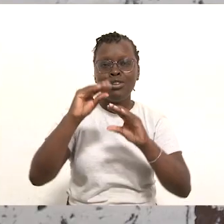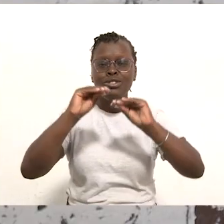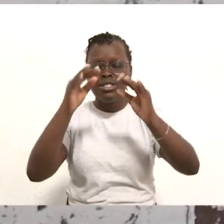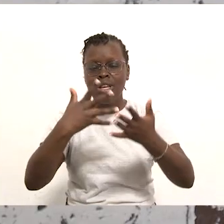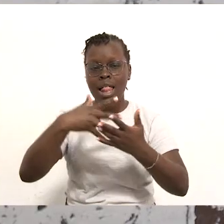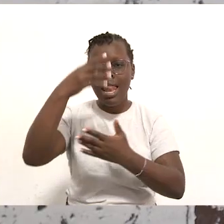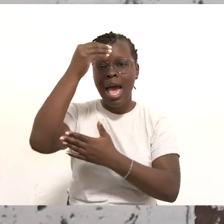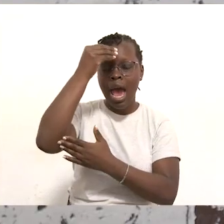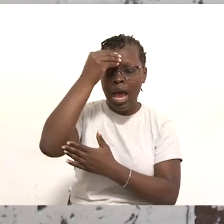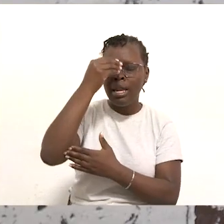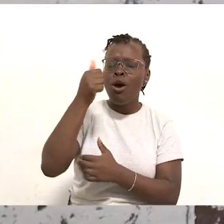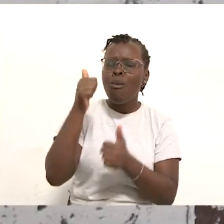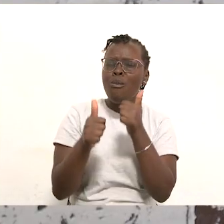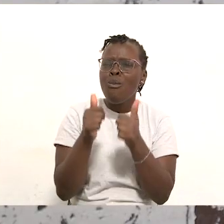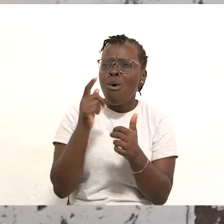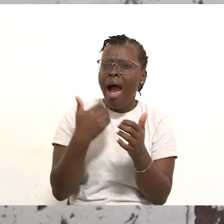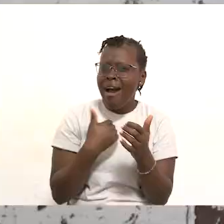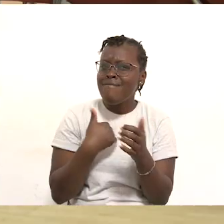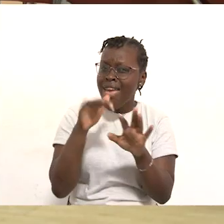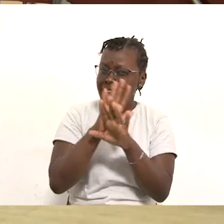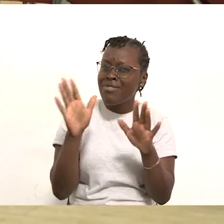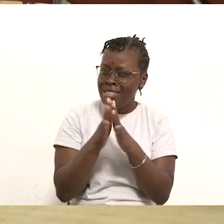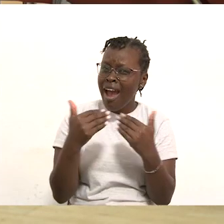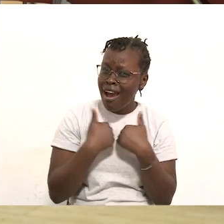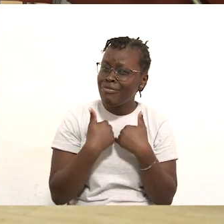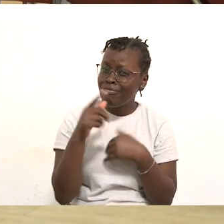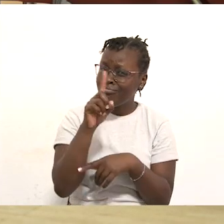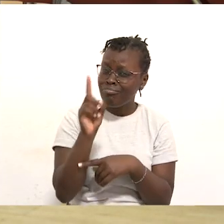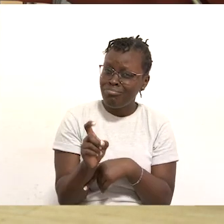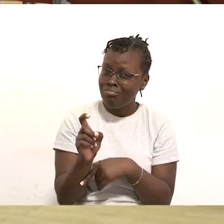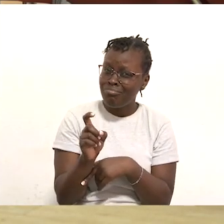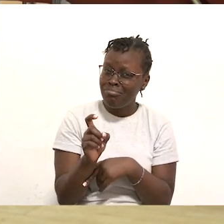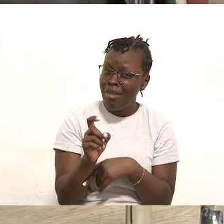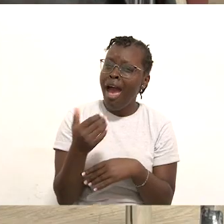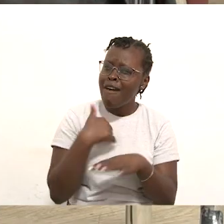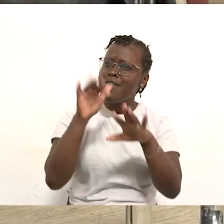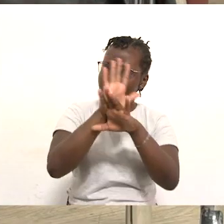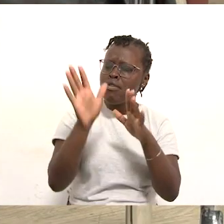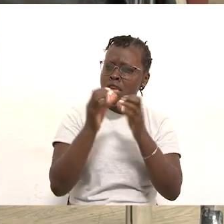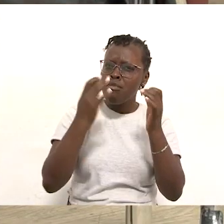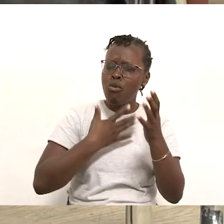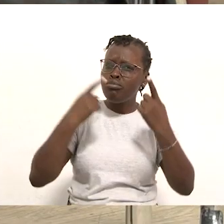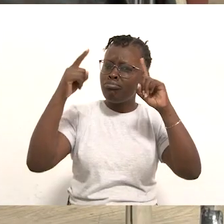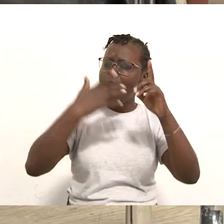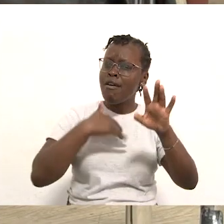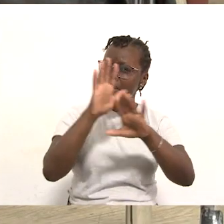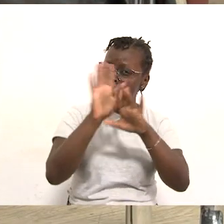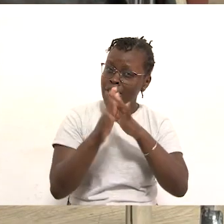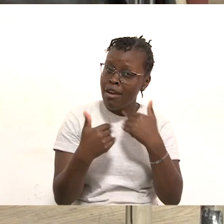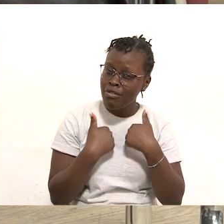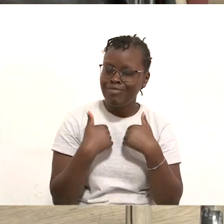to now achieve these gains? You know, what do we have everything we need already to make these strides? I believe we're on the right track.